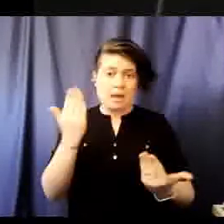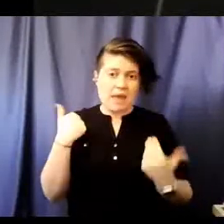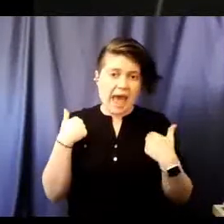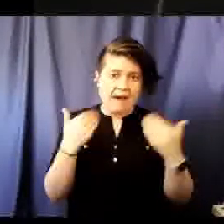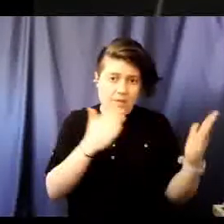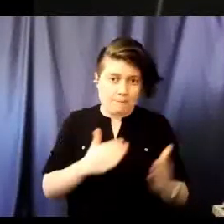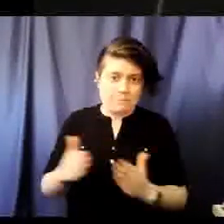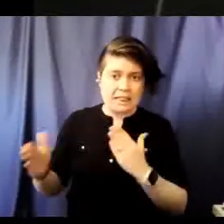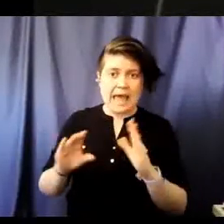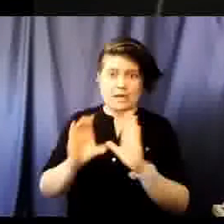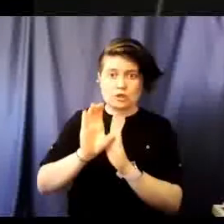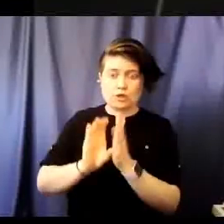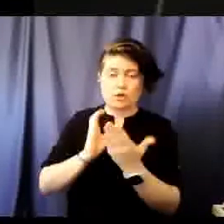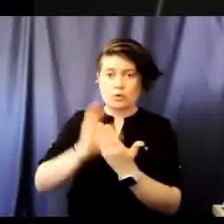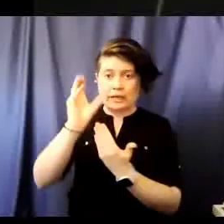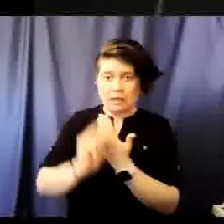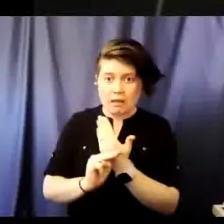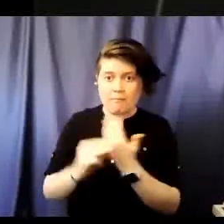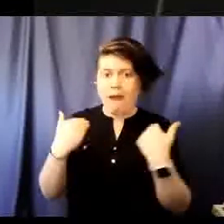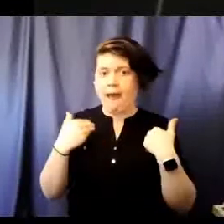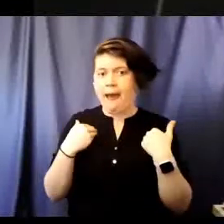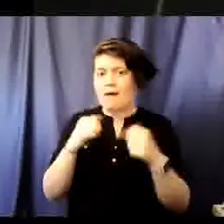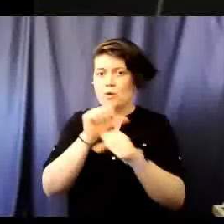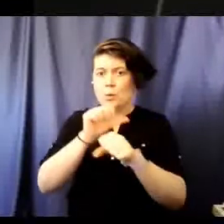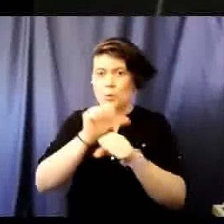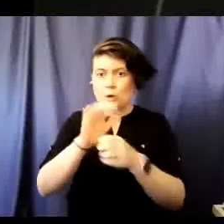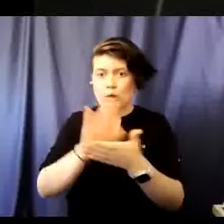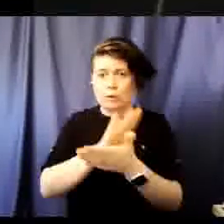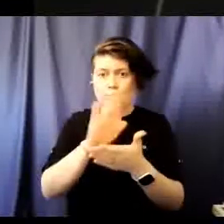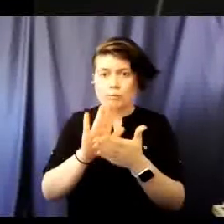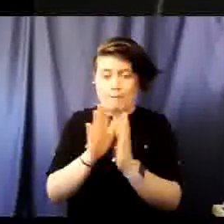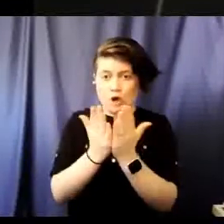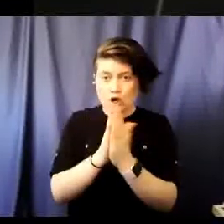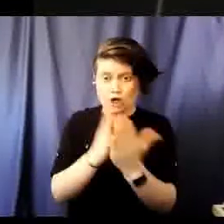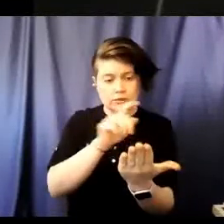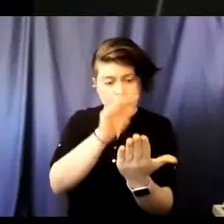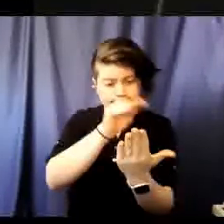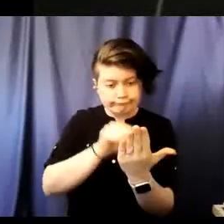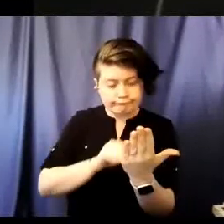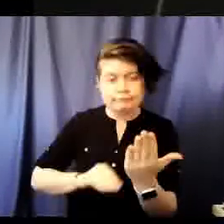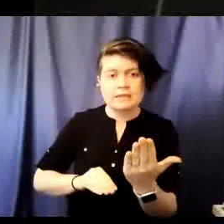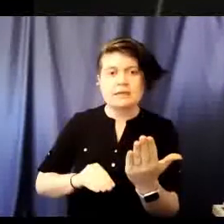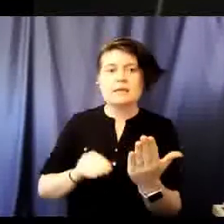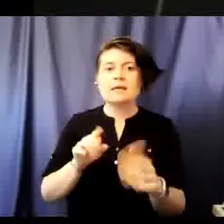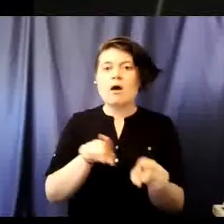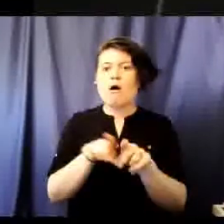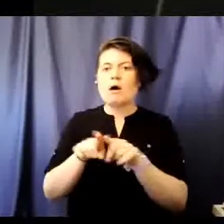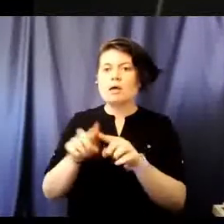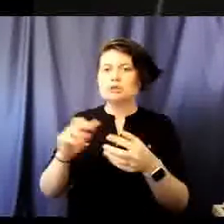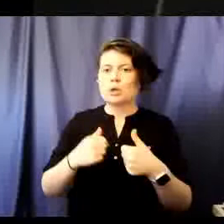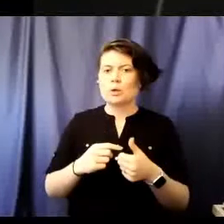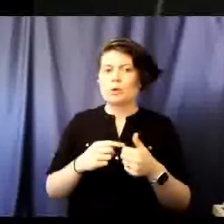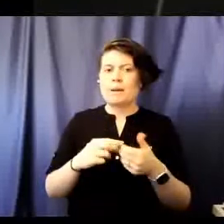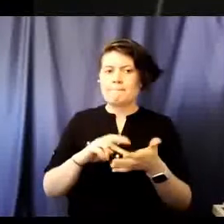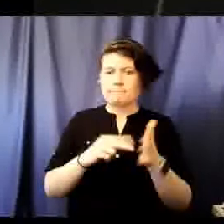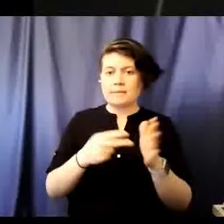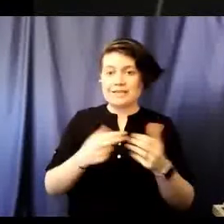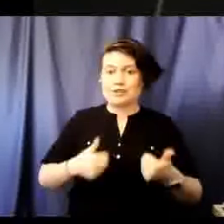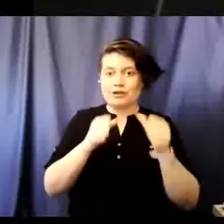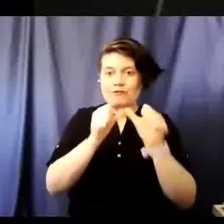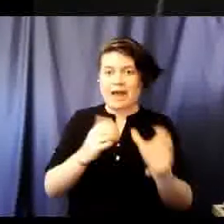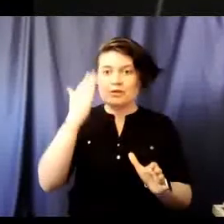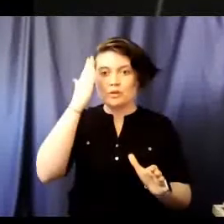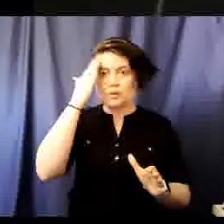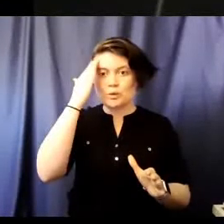participants can follow and know what topics will be discussed. This group also allows for survivors to know who will be in attendance as well.